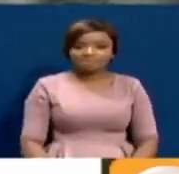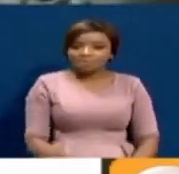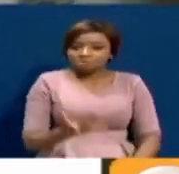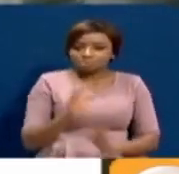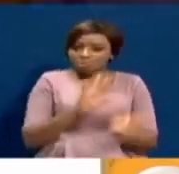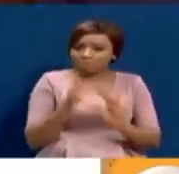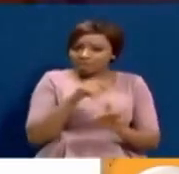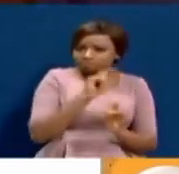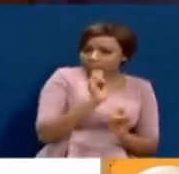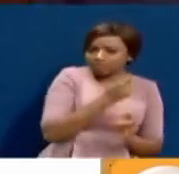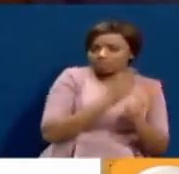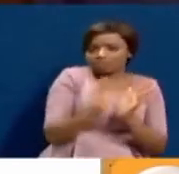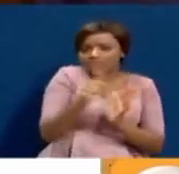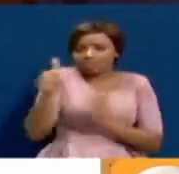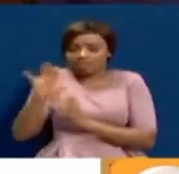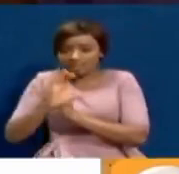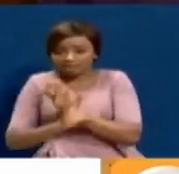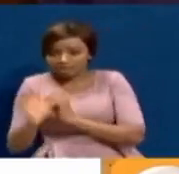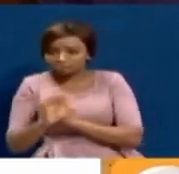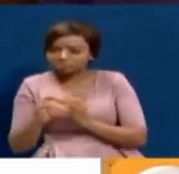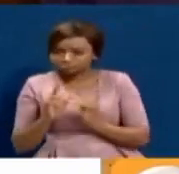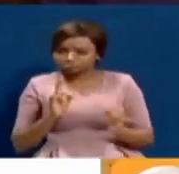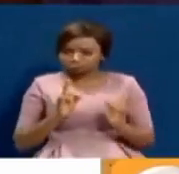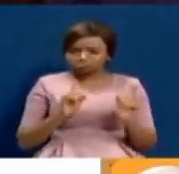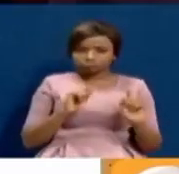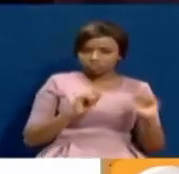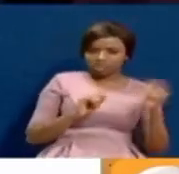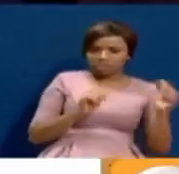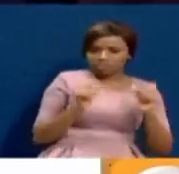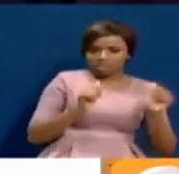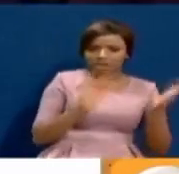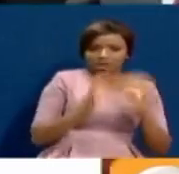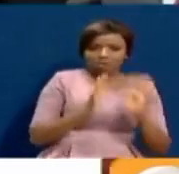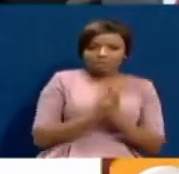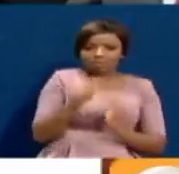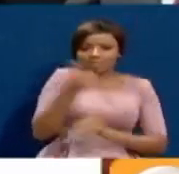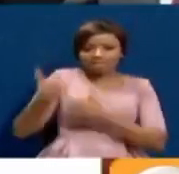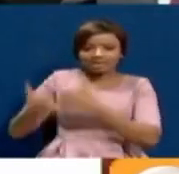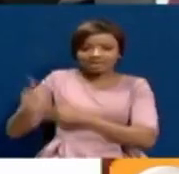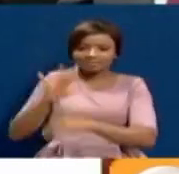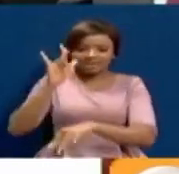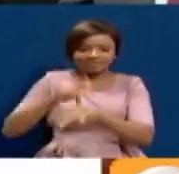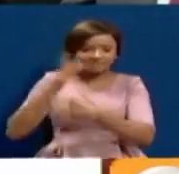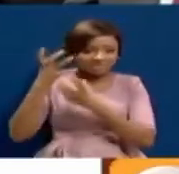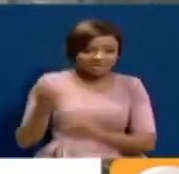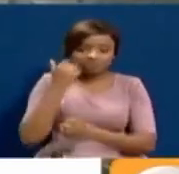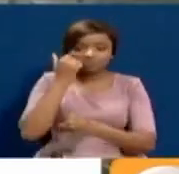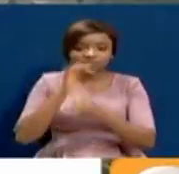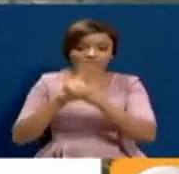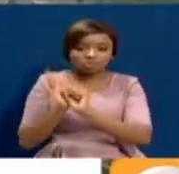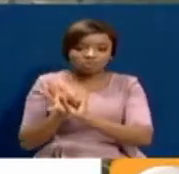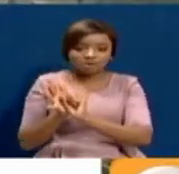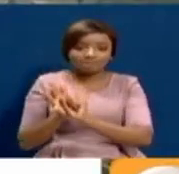Comparing Kenya to other EAC member states, Yatani stated that Kenya was faring better than her neighbors, who were hit harder with the effects of the